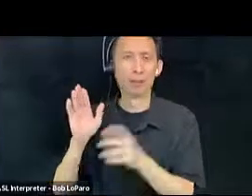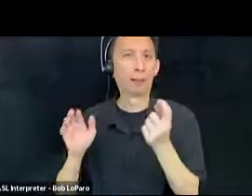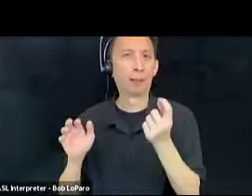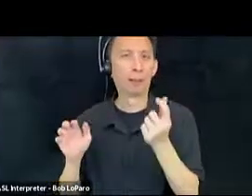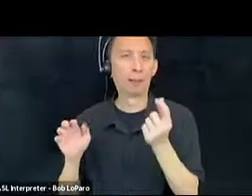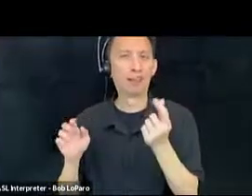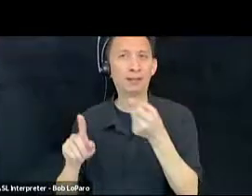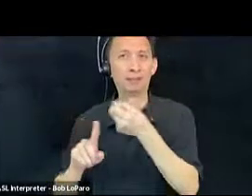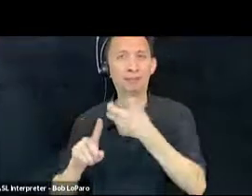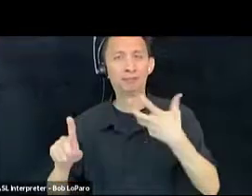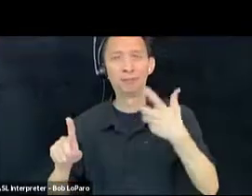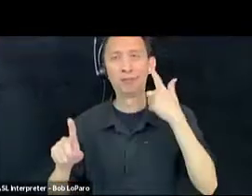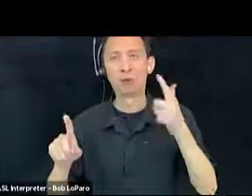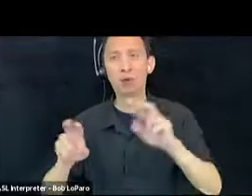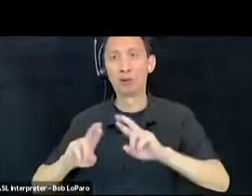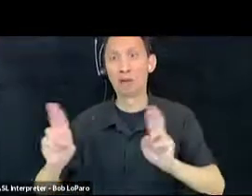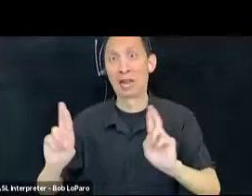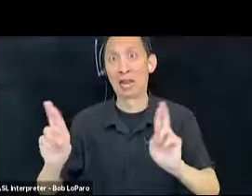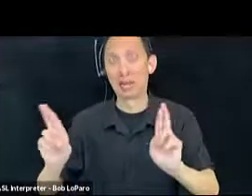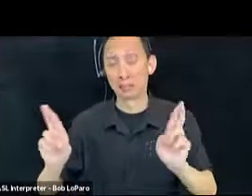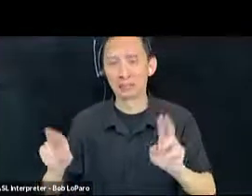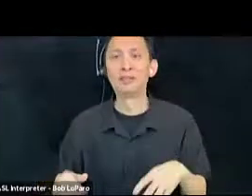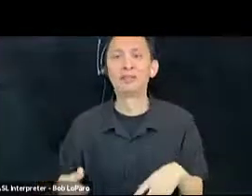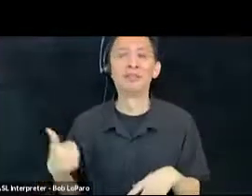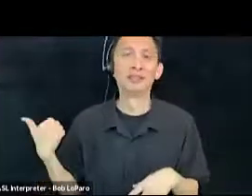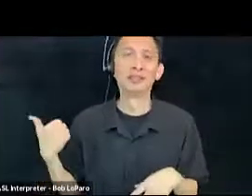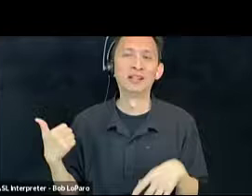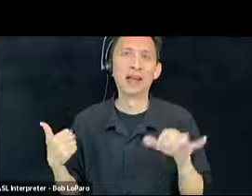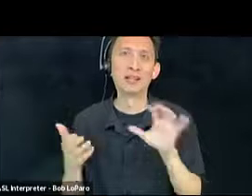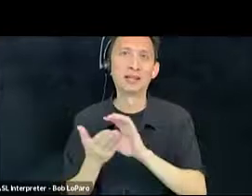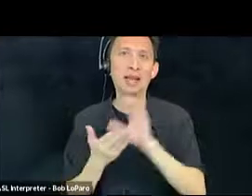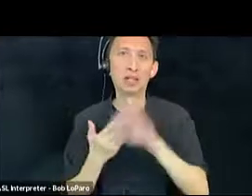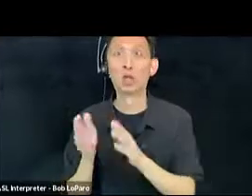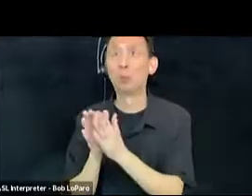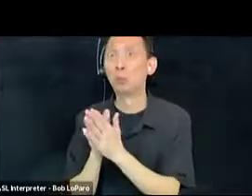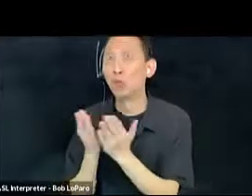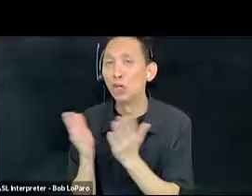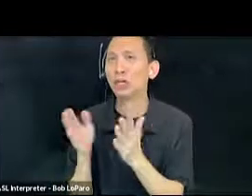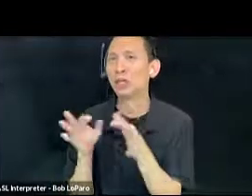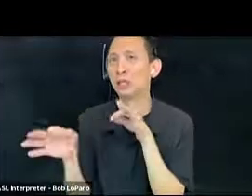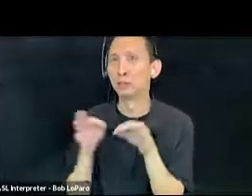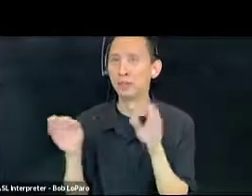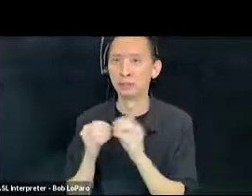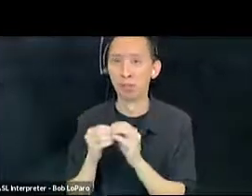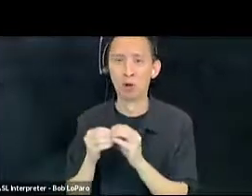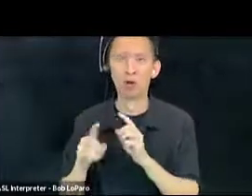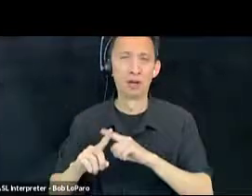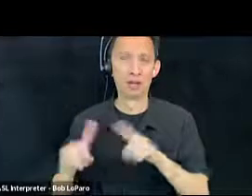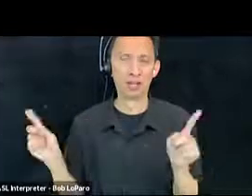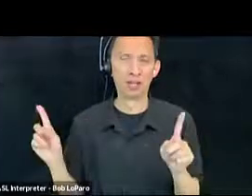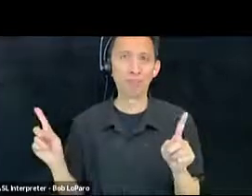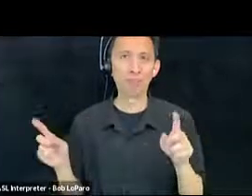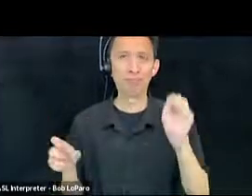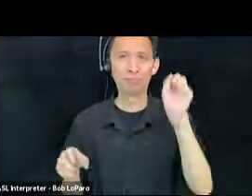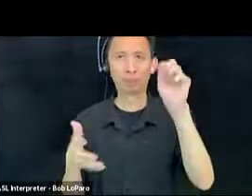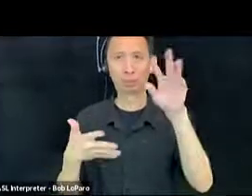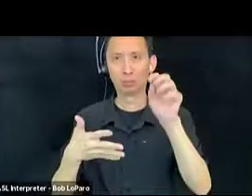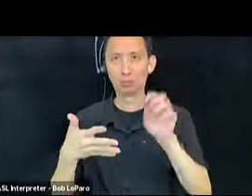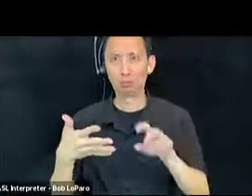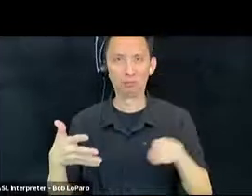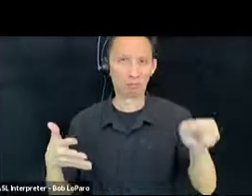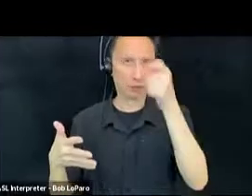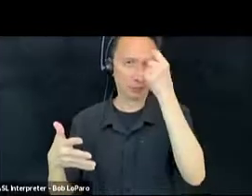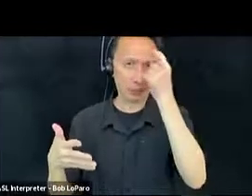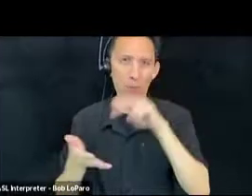These are expanded on much more in that calendars book. I just wanted to give you all a general feel. So a daily calendar